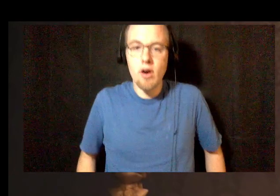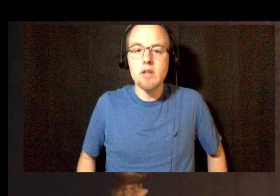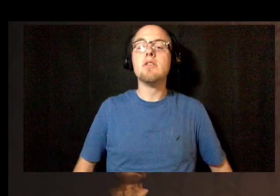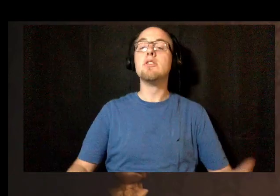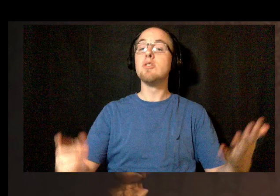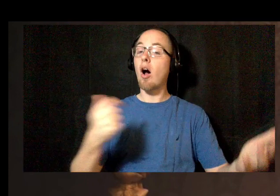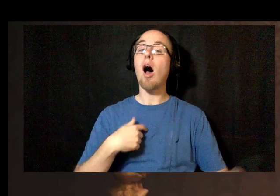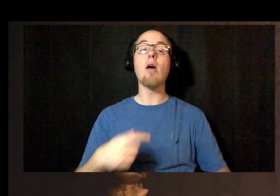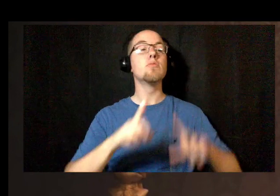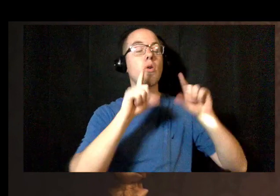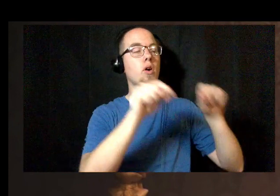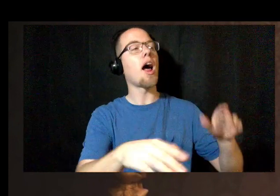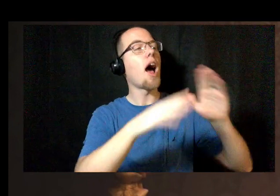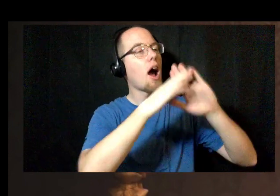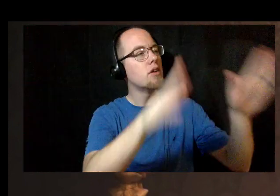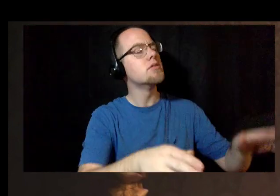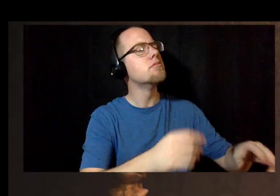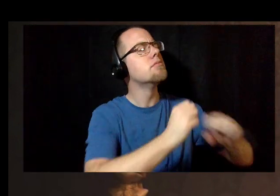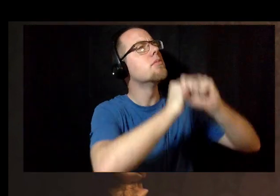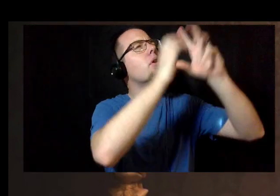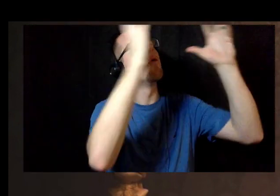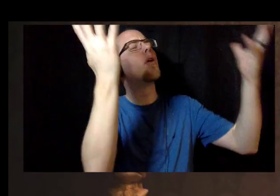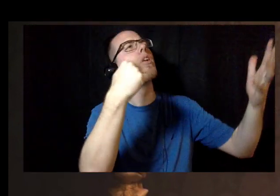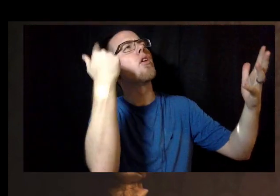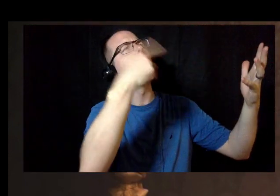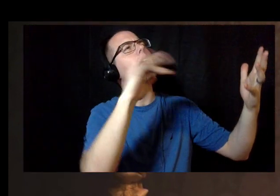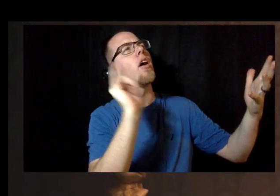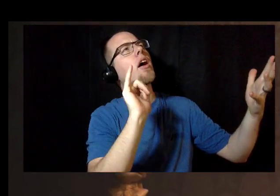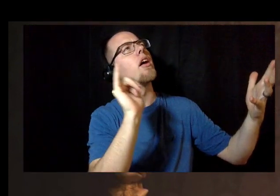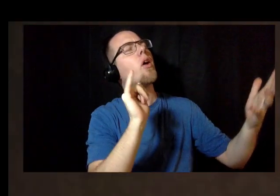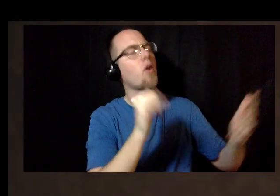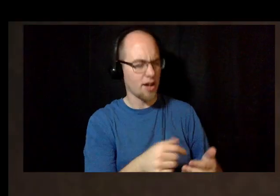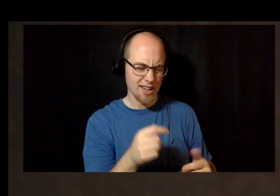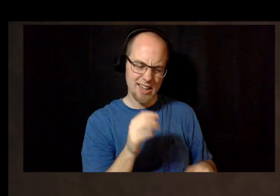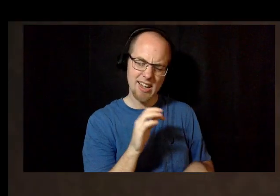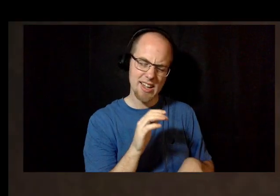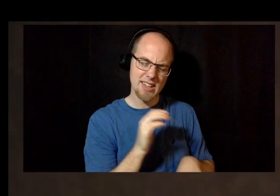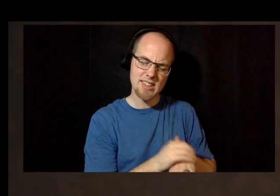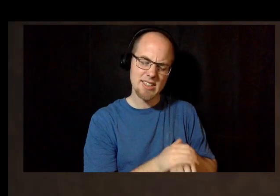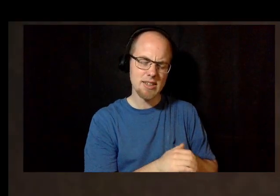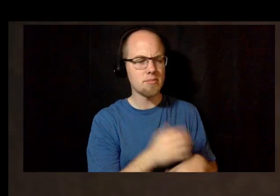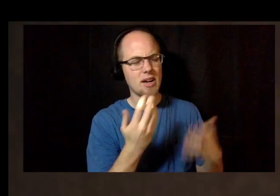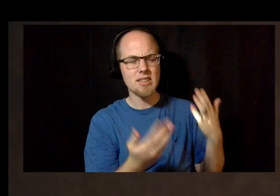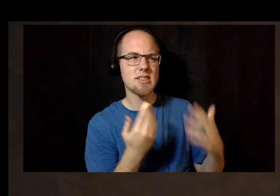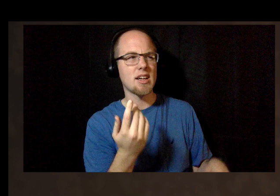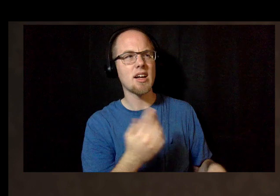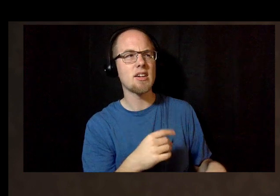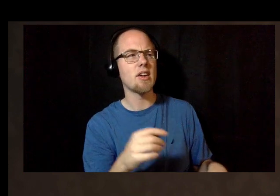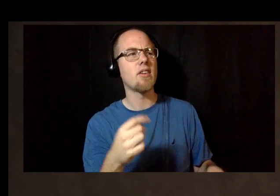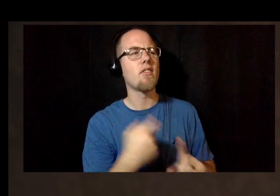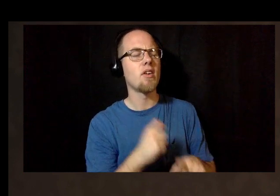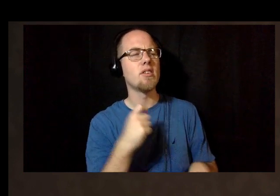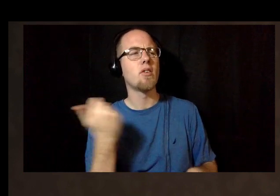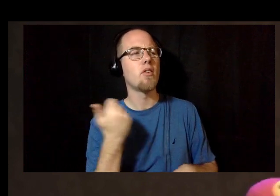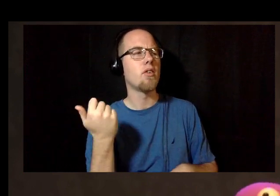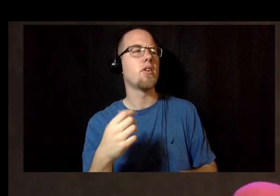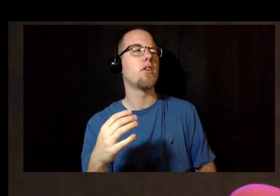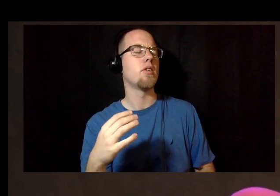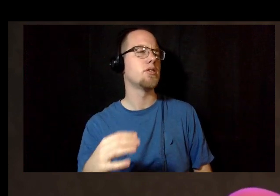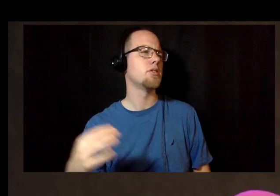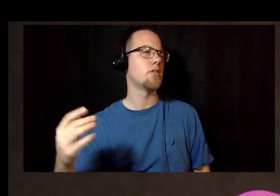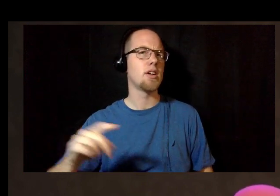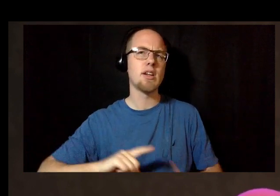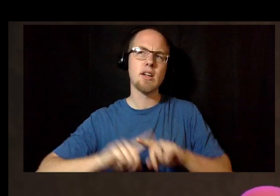Driving over to his house, I'm trying to picture what he's going to be like, you know. His pidgin English might suggest ethnicity of some sort, but I don't want to